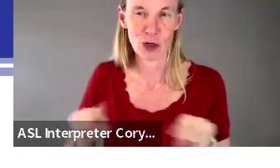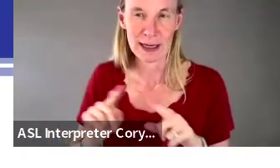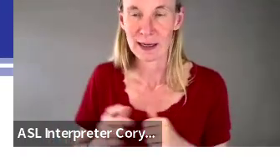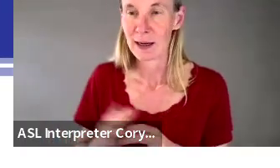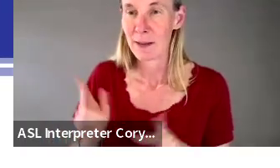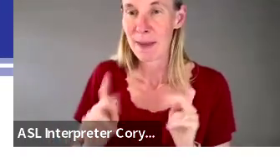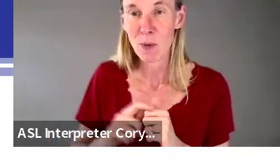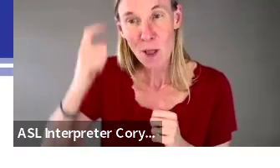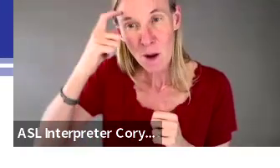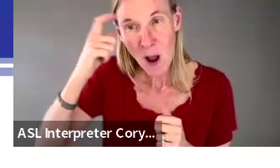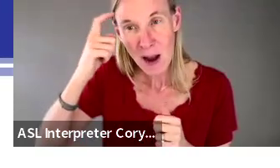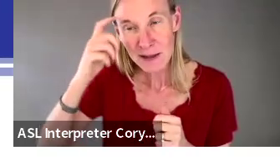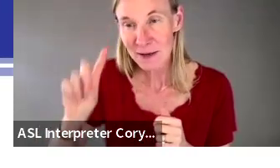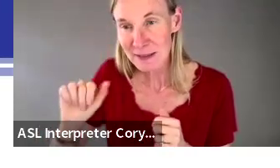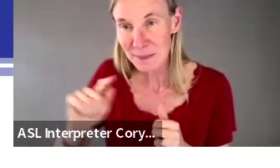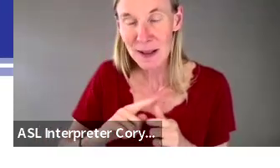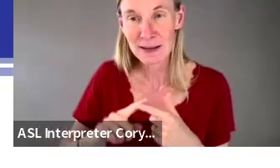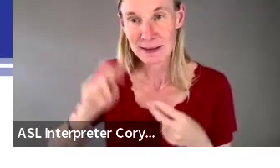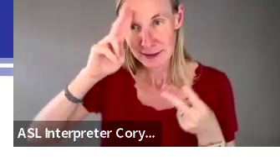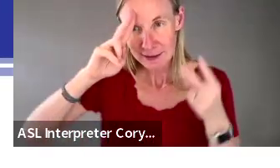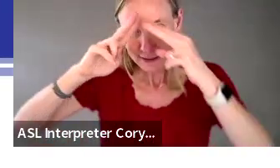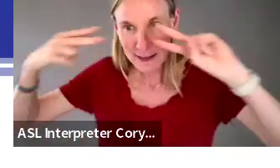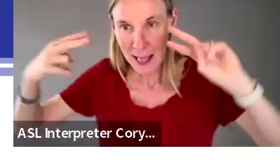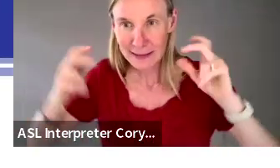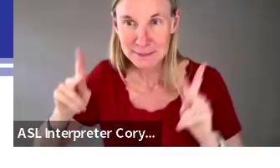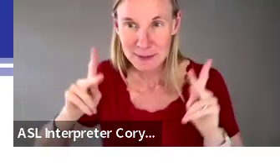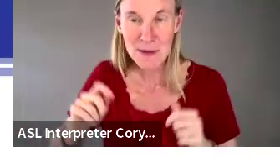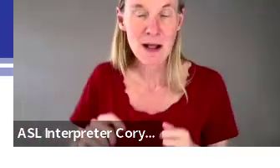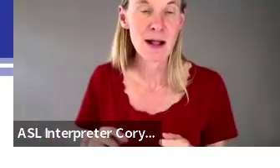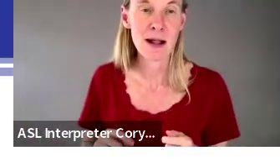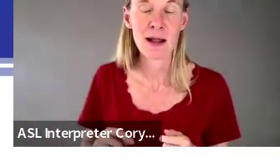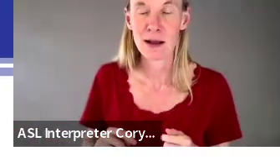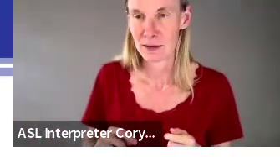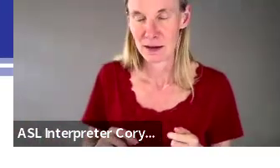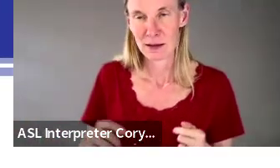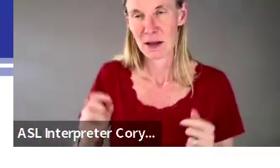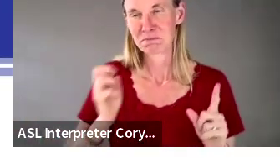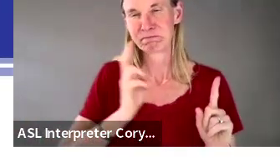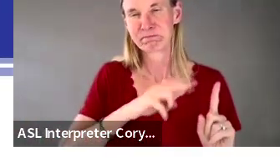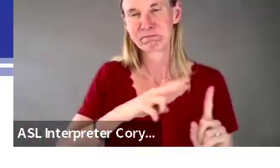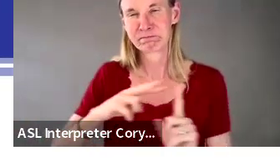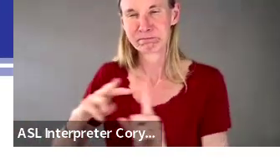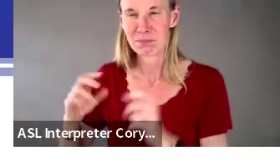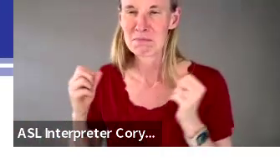cognitive disabilities, folks with dyslexia. So it has a wider application